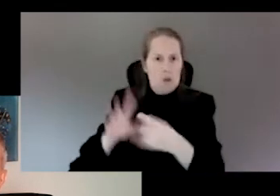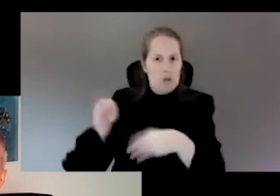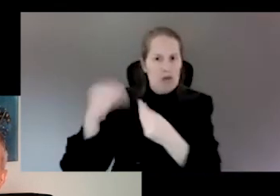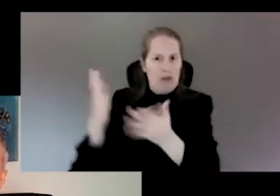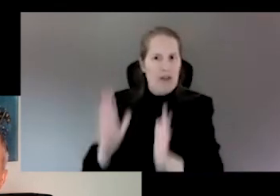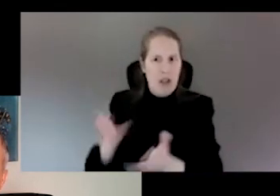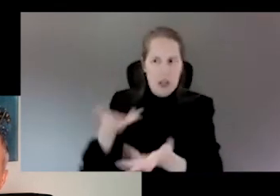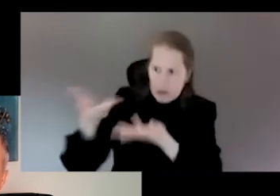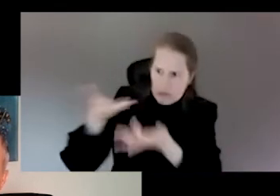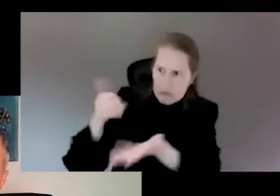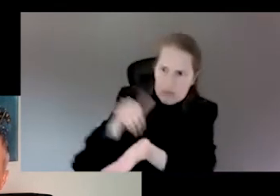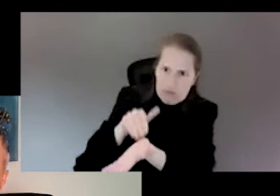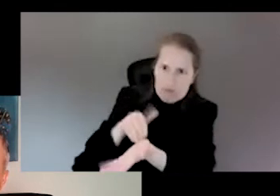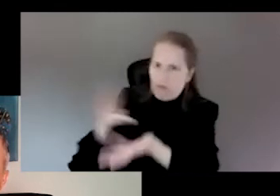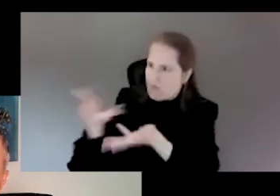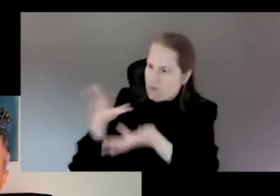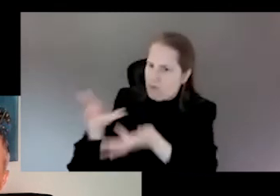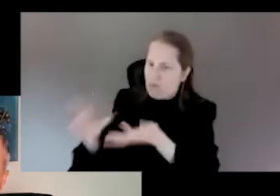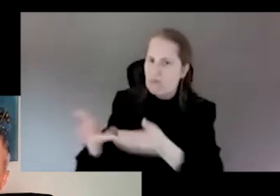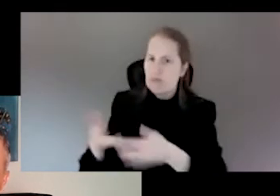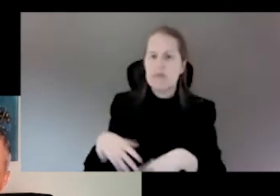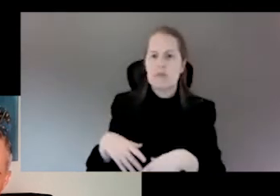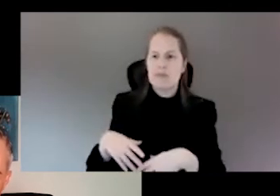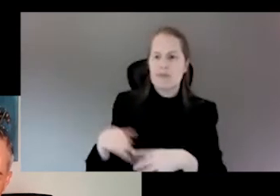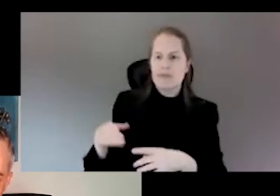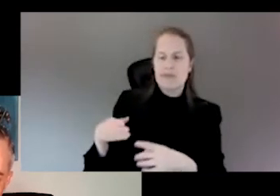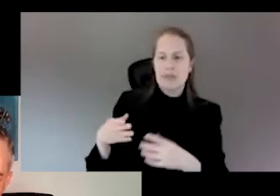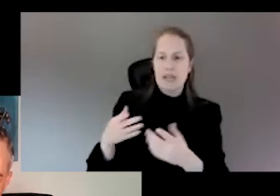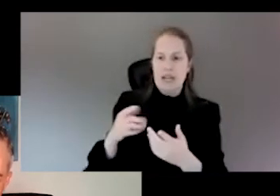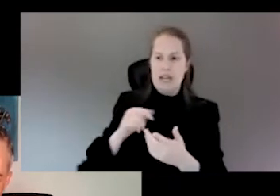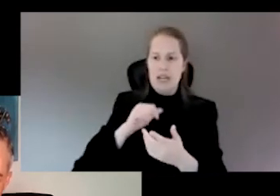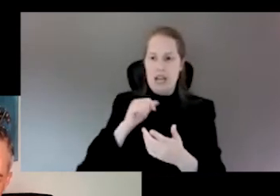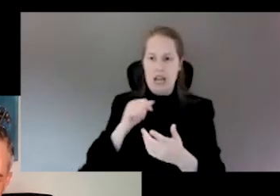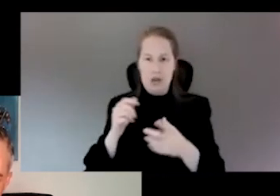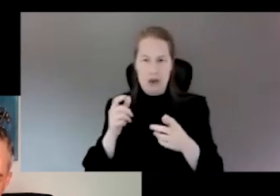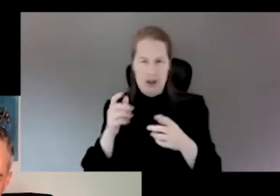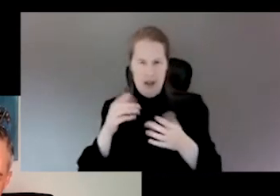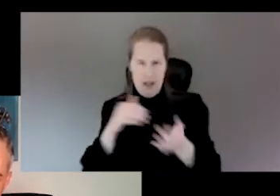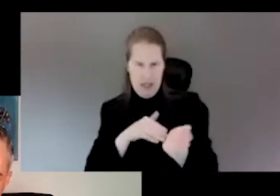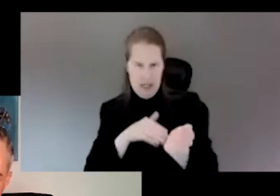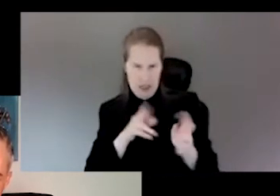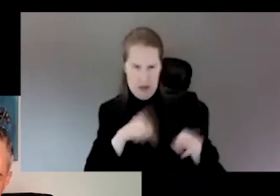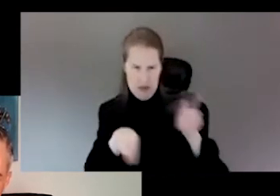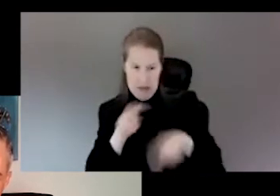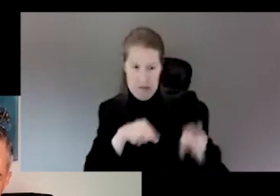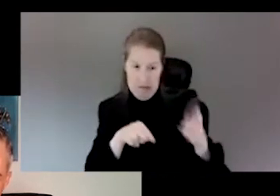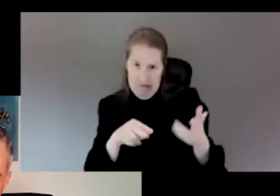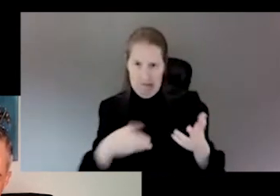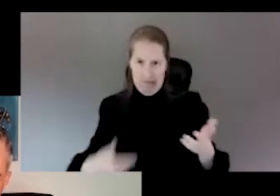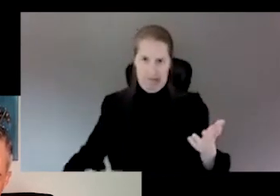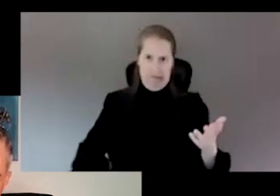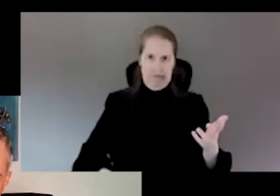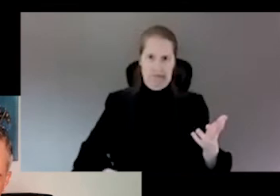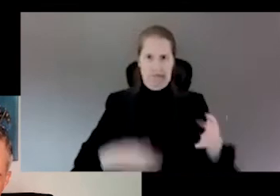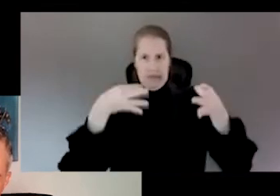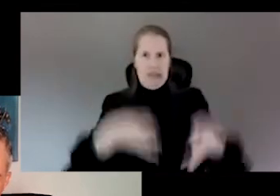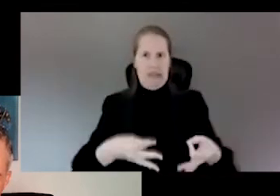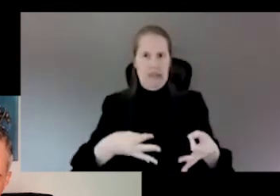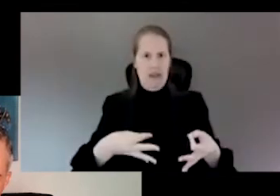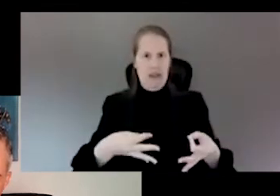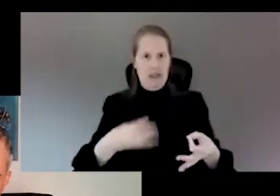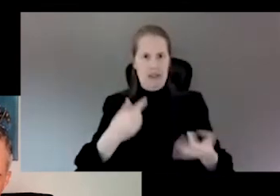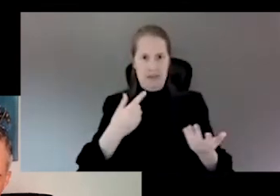physician, and not be in a situation where the physician is really deciding care based on kind of this